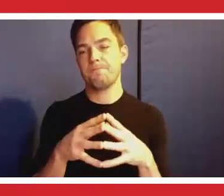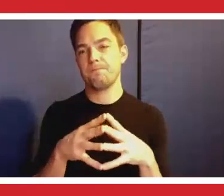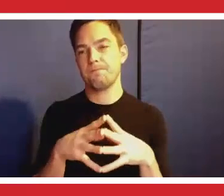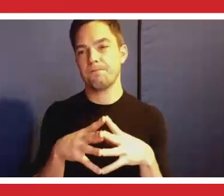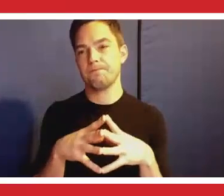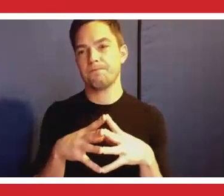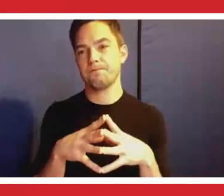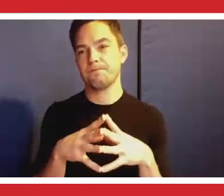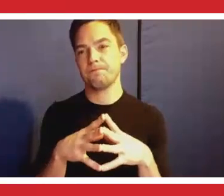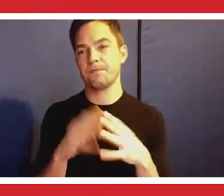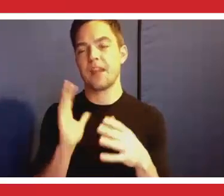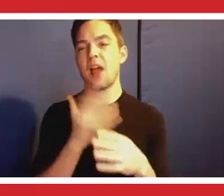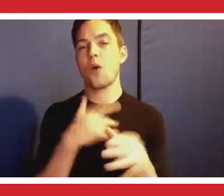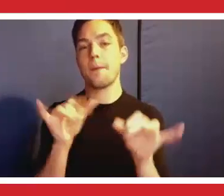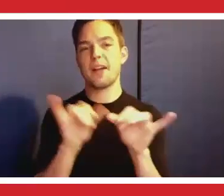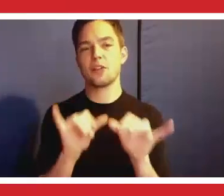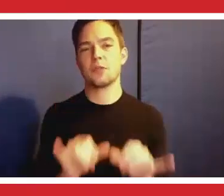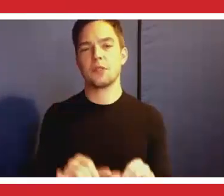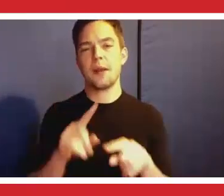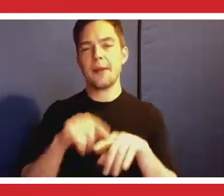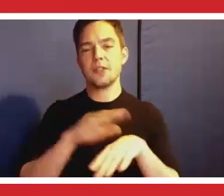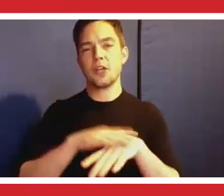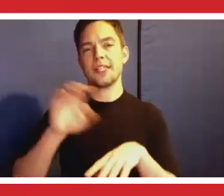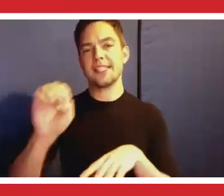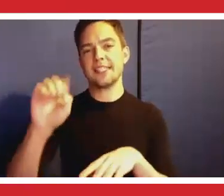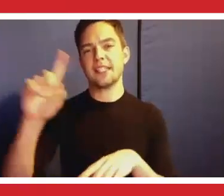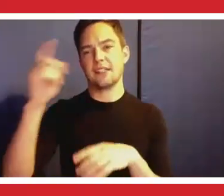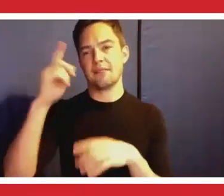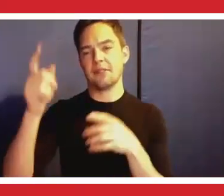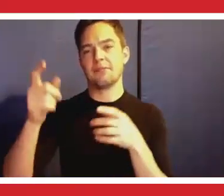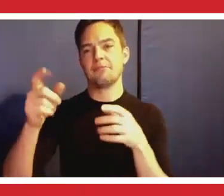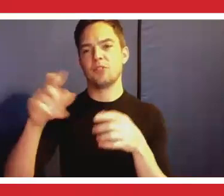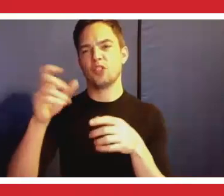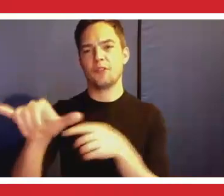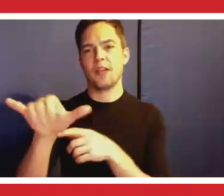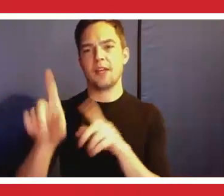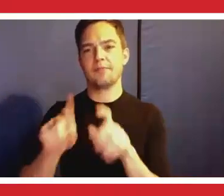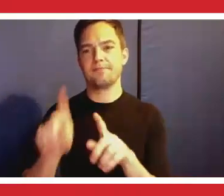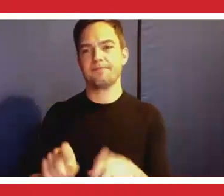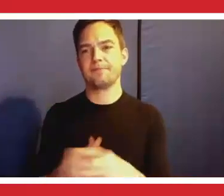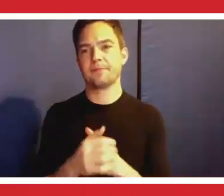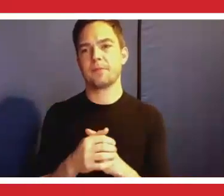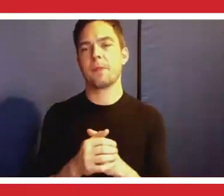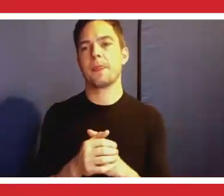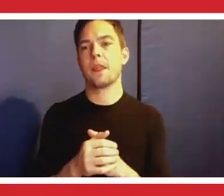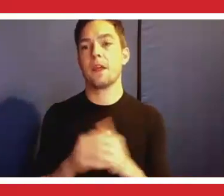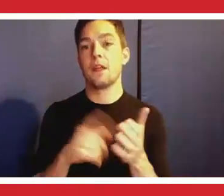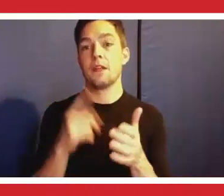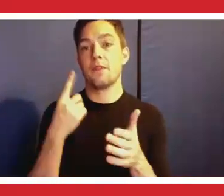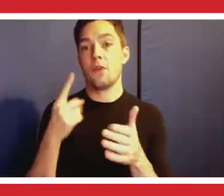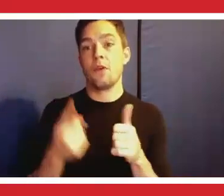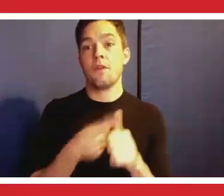our measurement based on our e-government survey. We will also have, and this is for the first time,